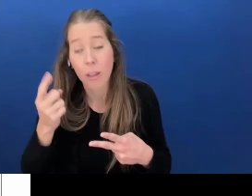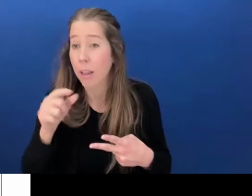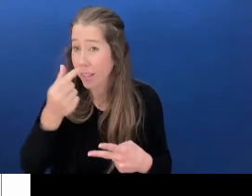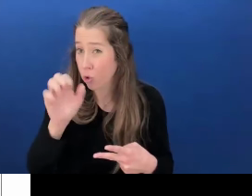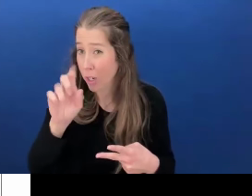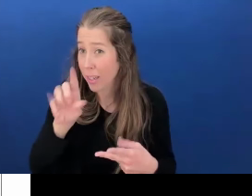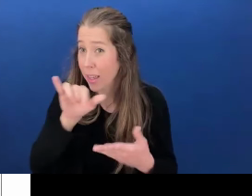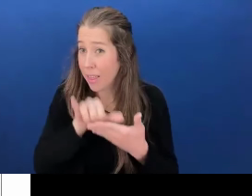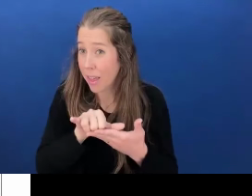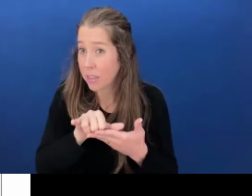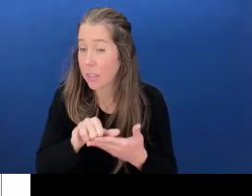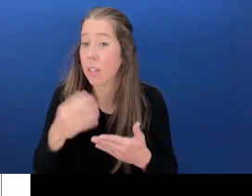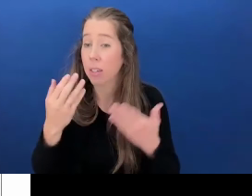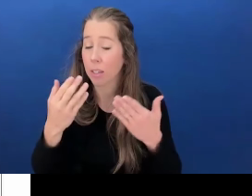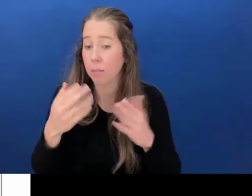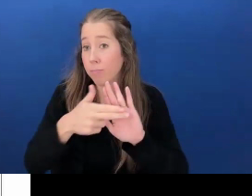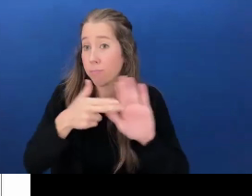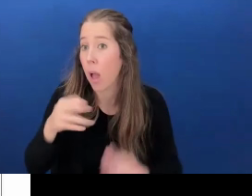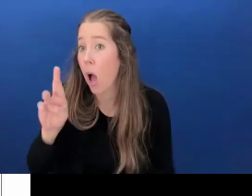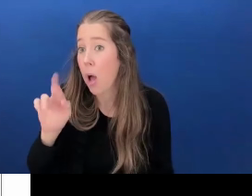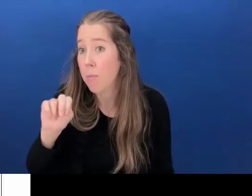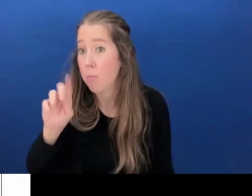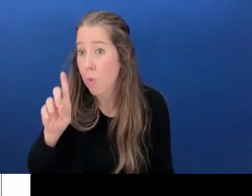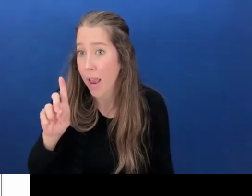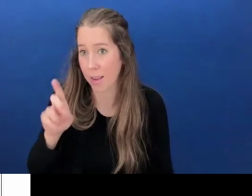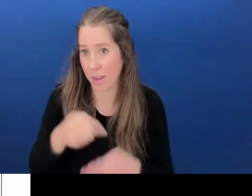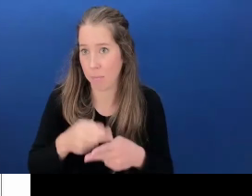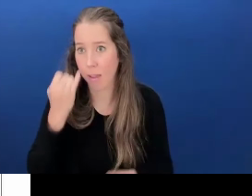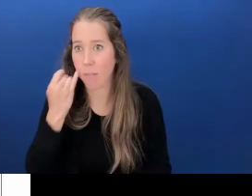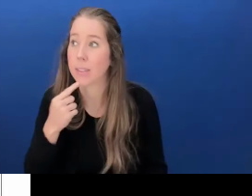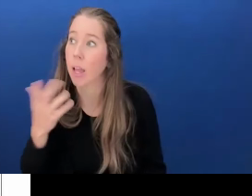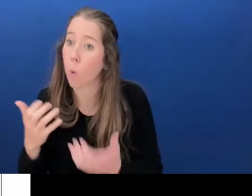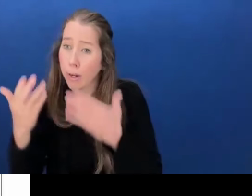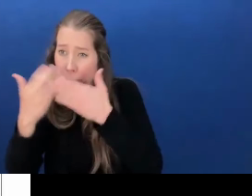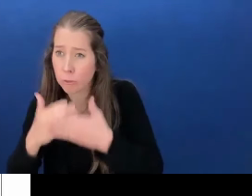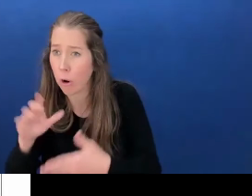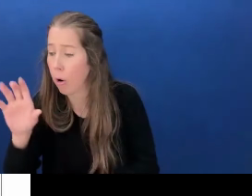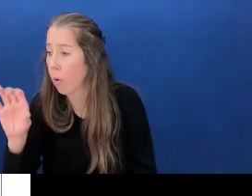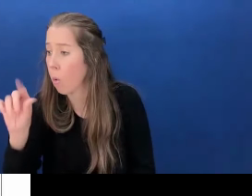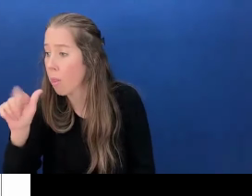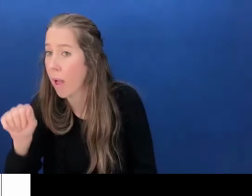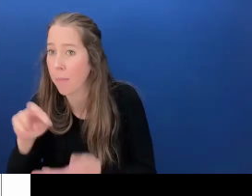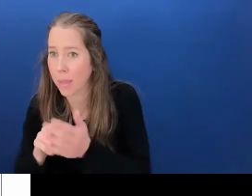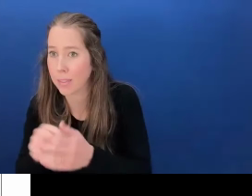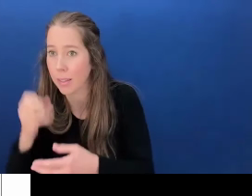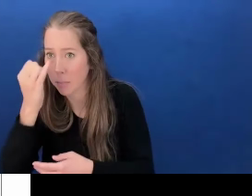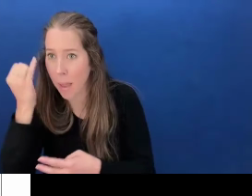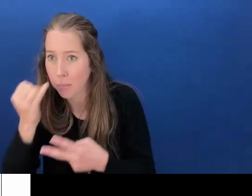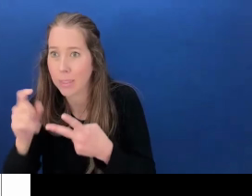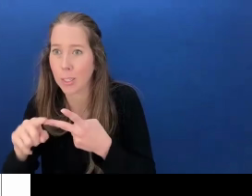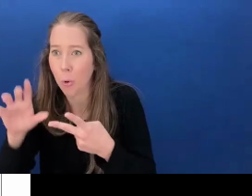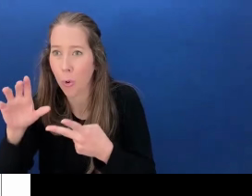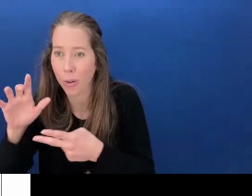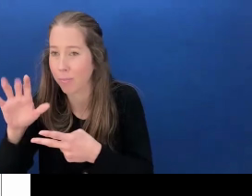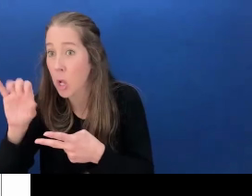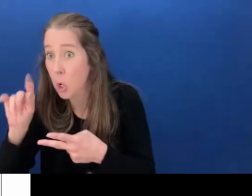I want a dark cola, I could do Pepsi or Coke. The same way, if I want a high school equivalency, I can do GED or I can do HiSET.